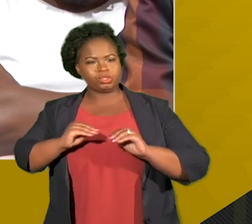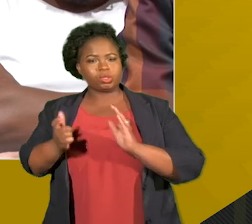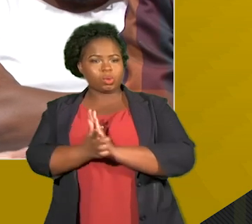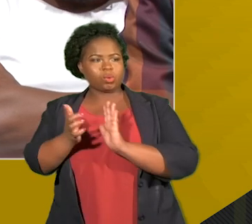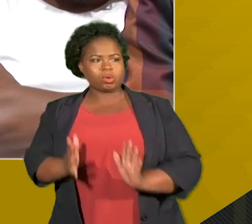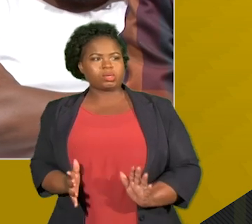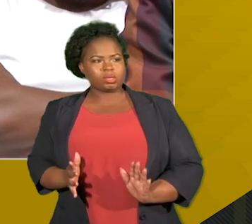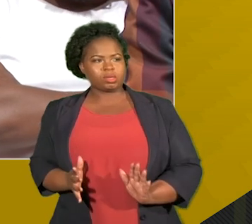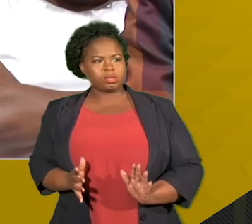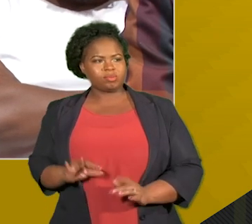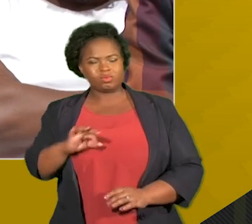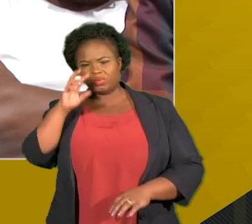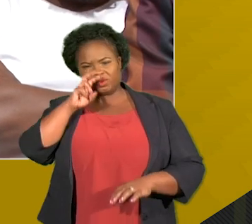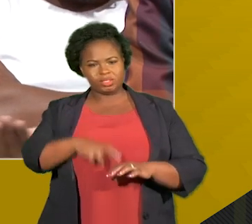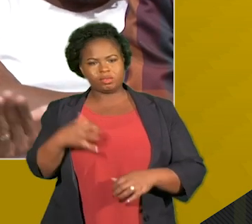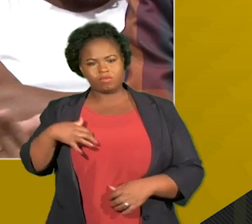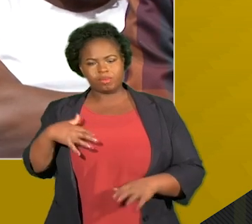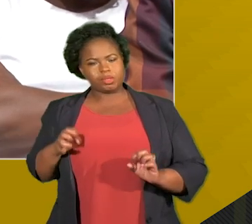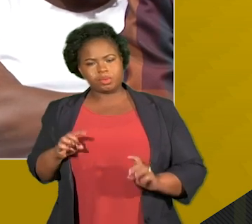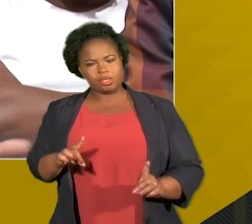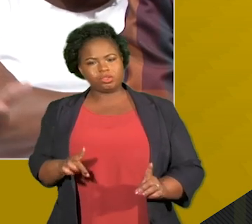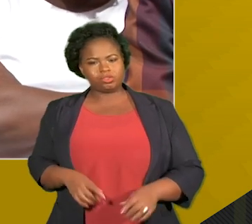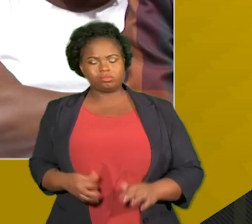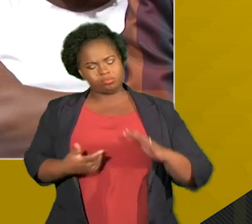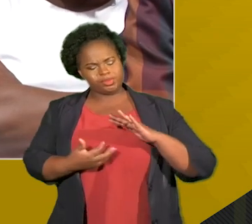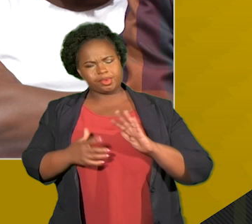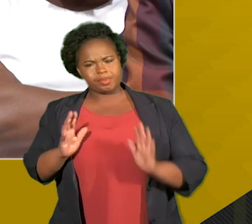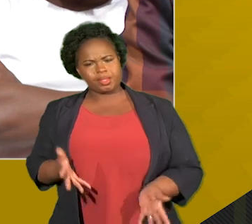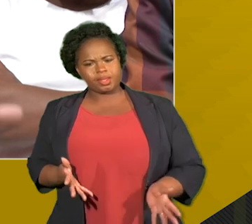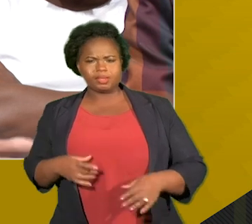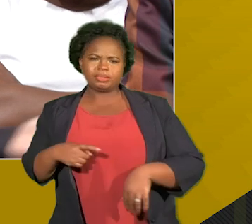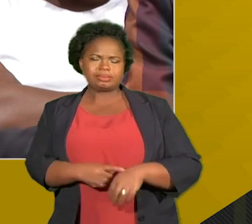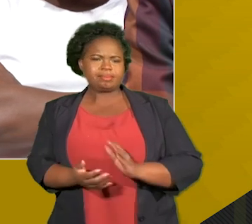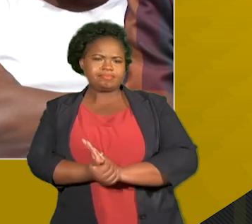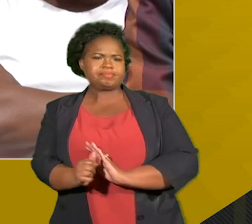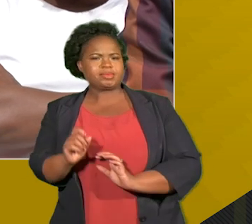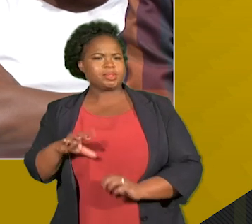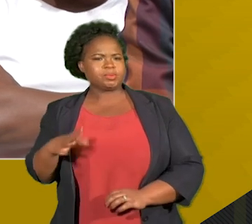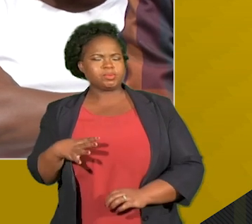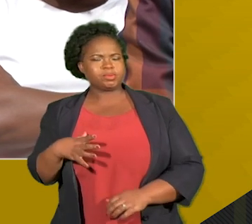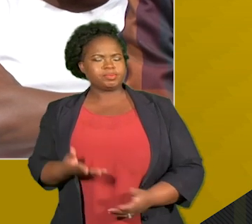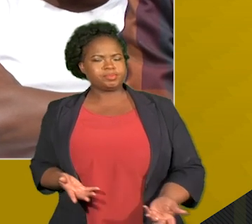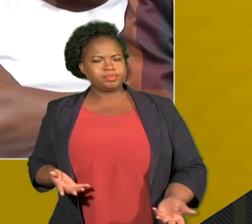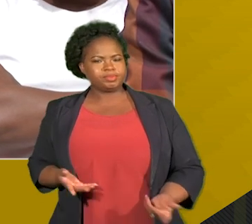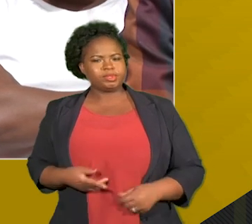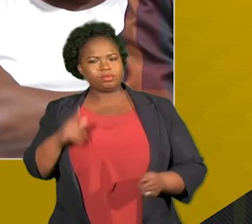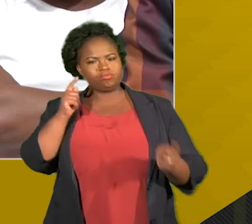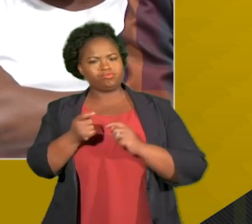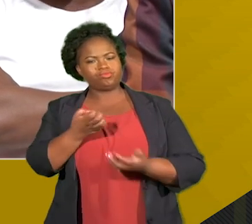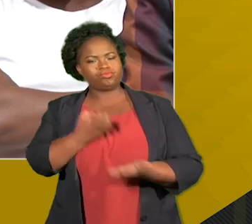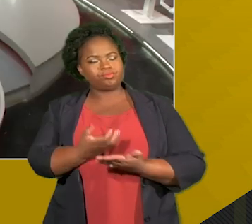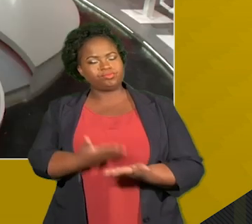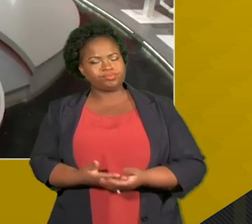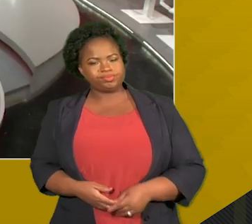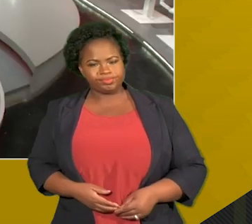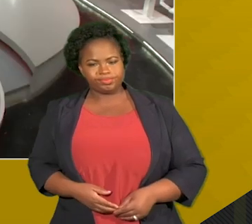artist doesn't need a formal education. Okay. All you just need is passion and the heart and the talent, and that's how you change the economy. Quickly,